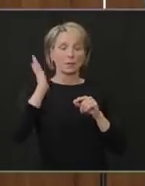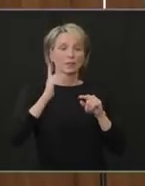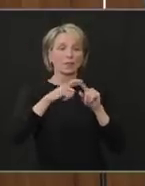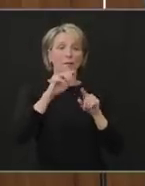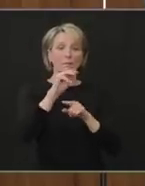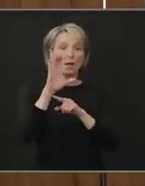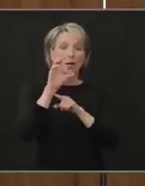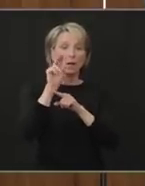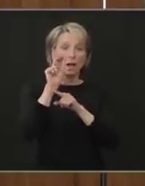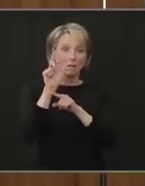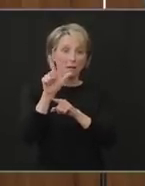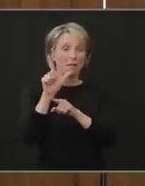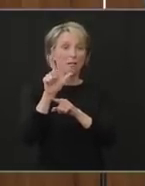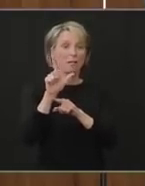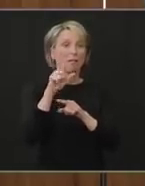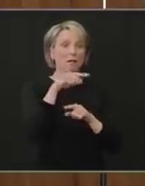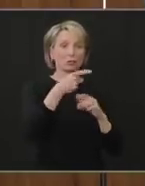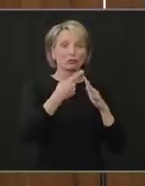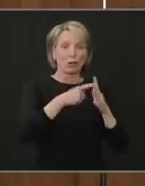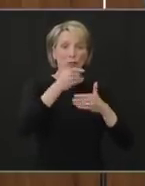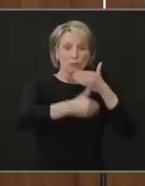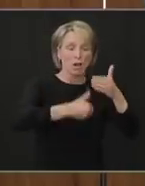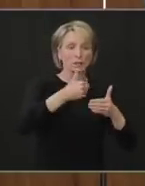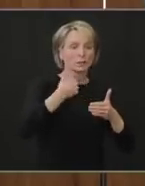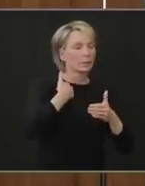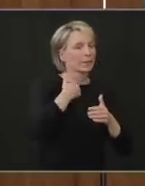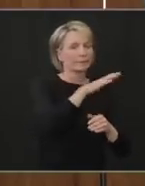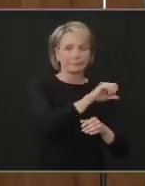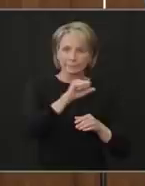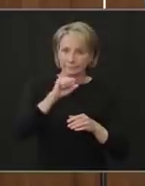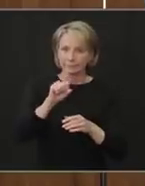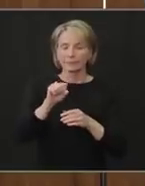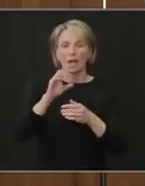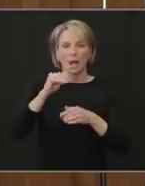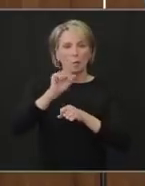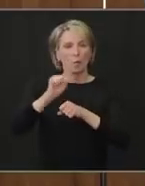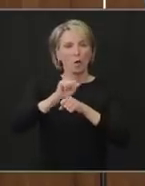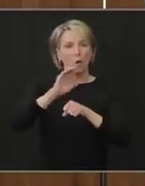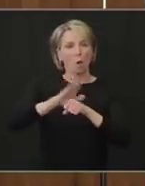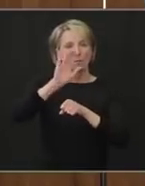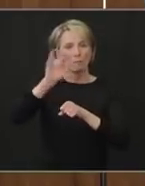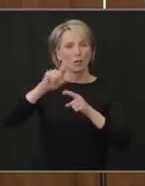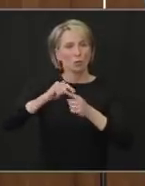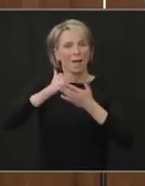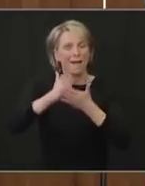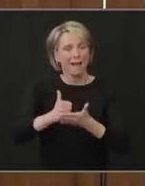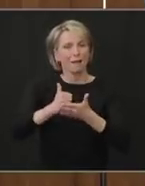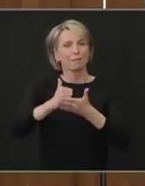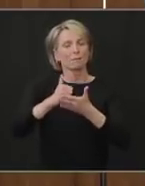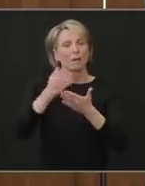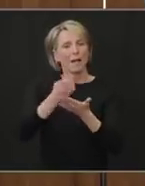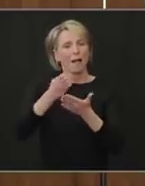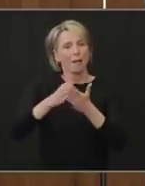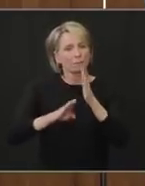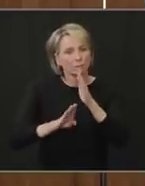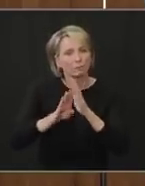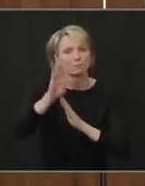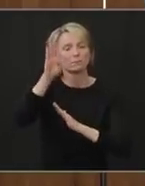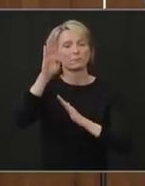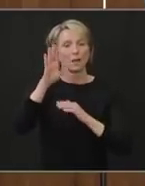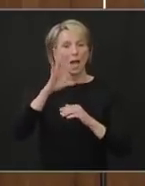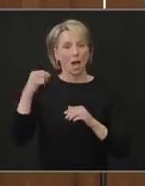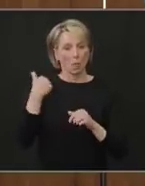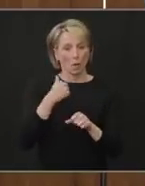it truly bipartisan, not just better, but bigger. And